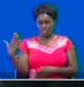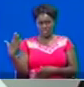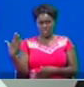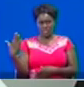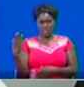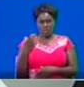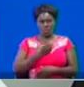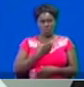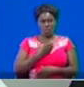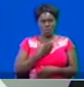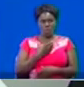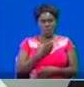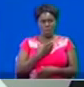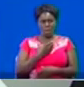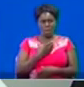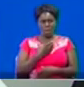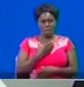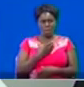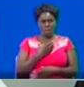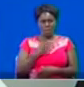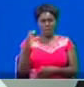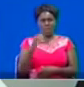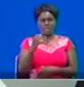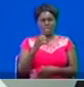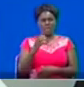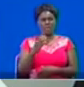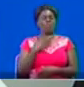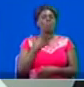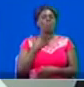ages. Consumer trends have changed over time. Today's